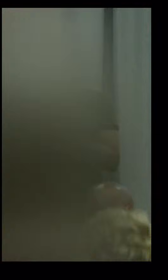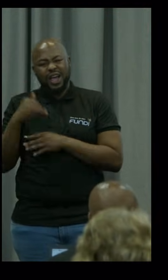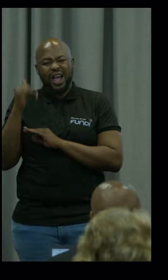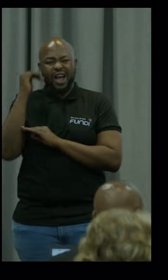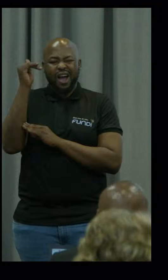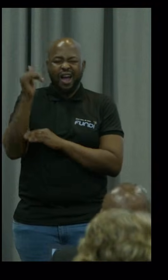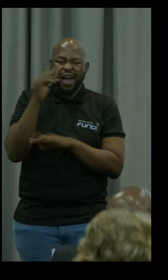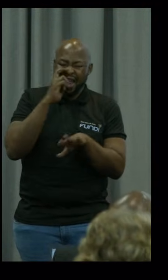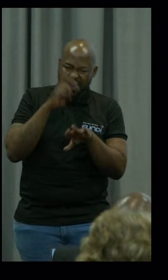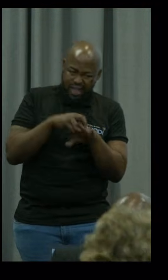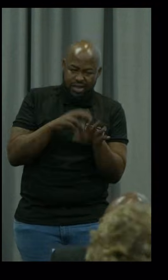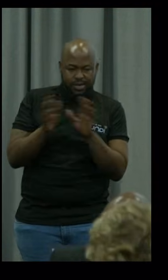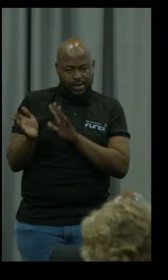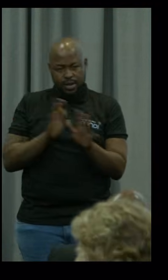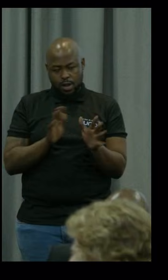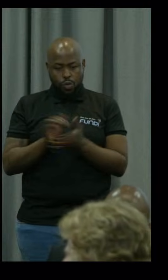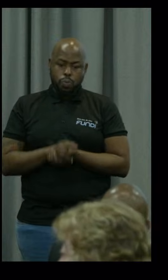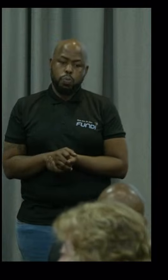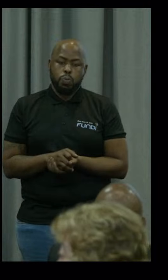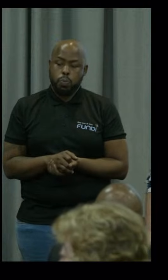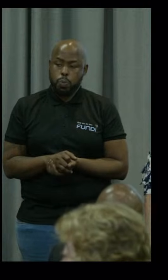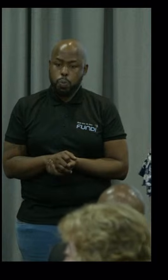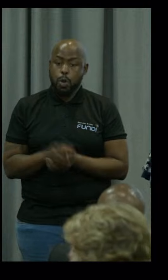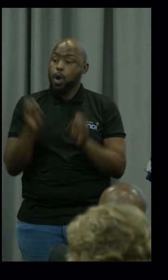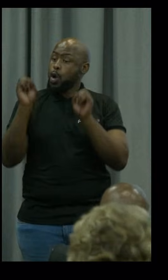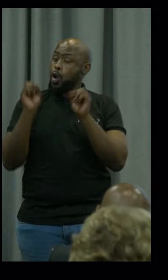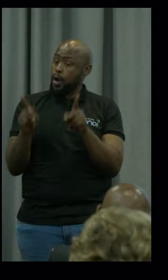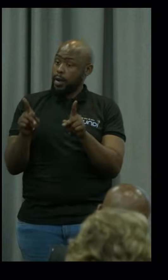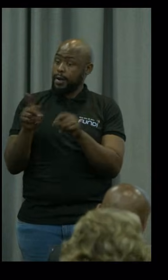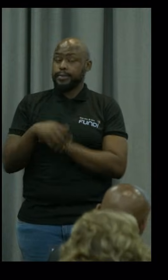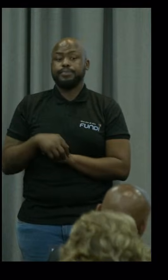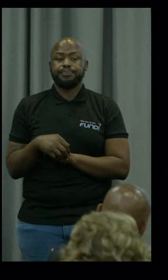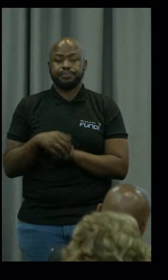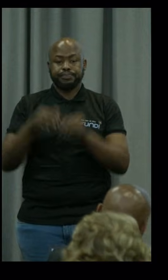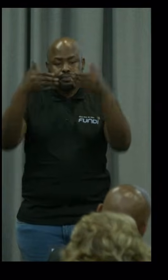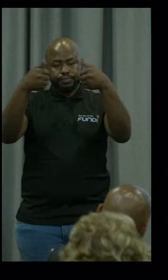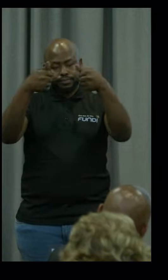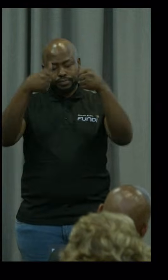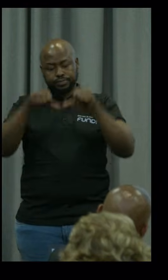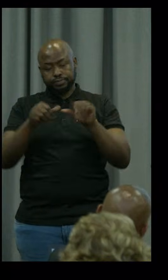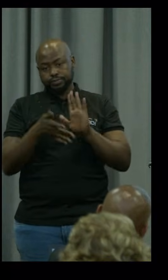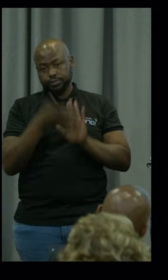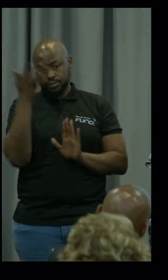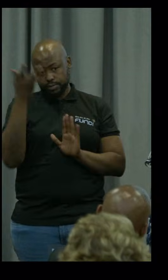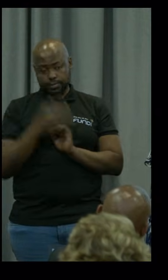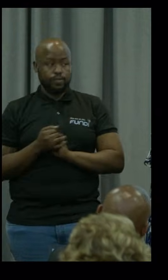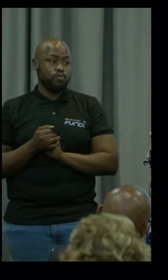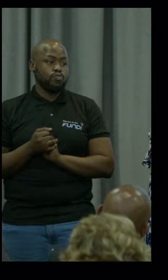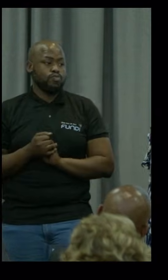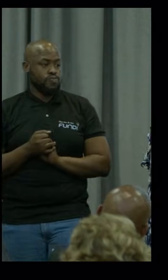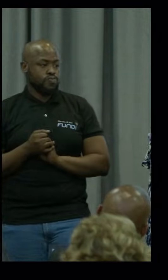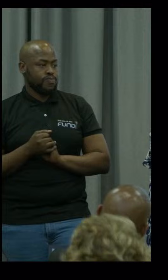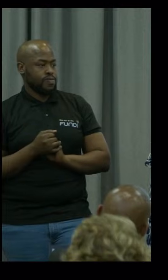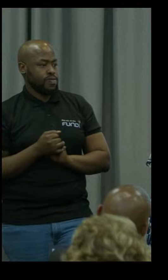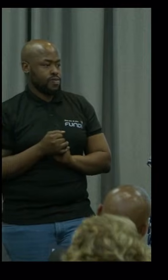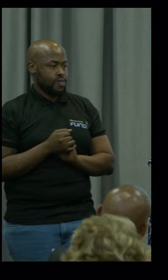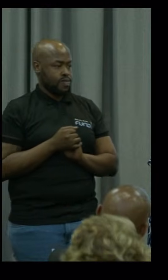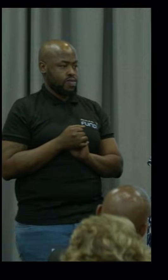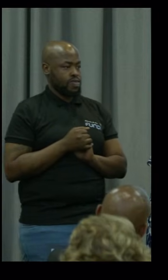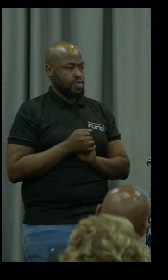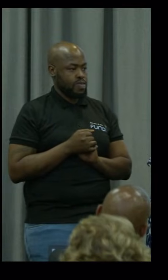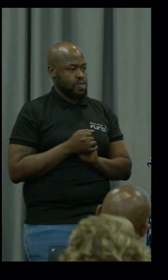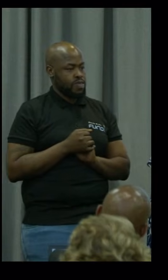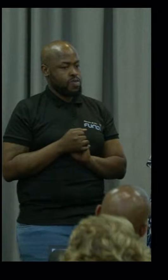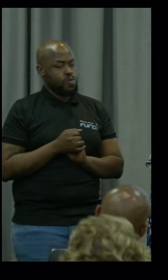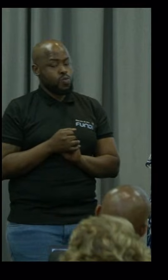needs, you know, our learners, of course. All right, so moving on to our next slide. Then in the creation of